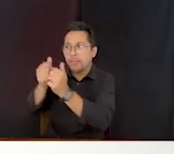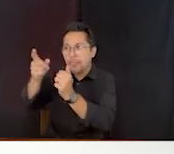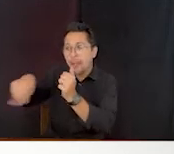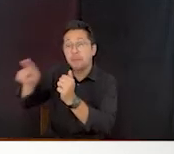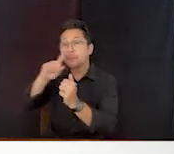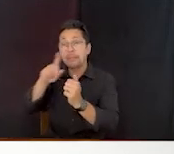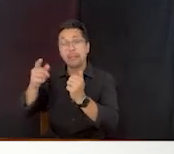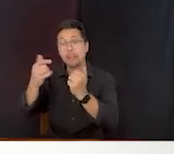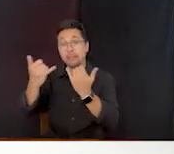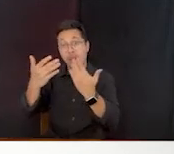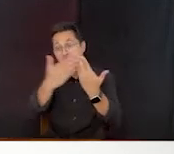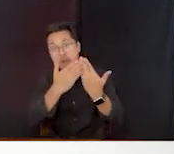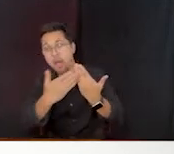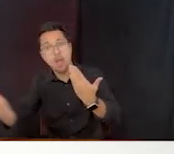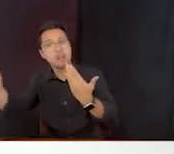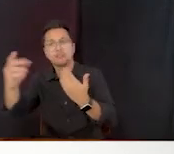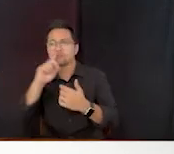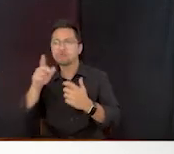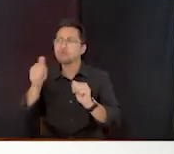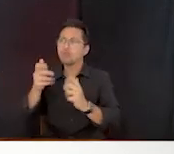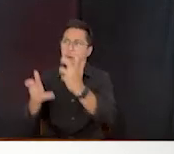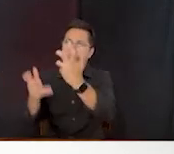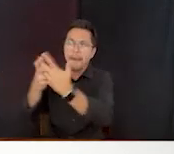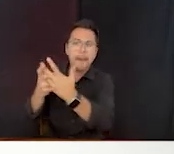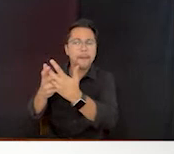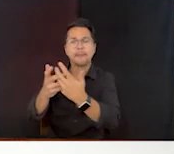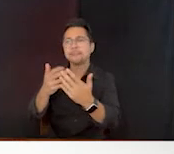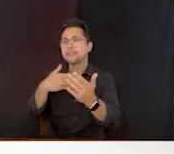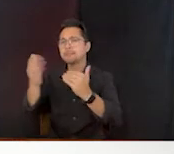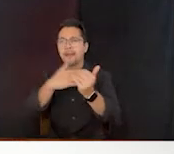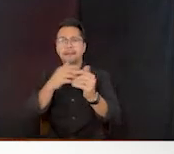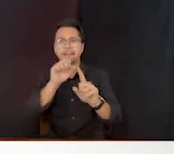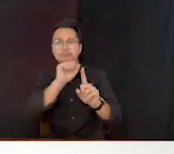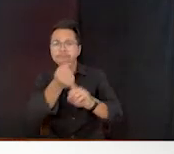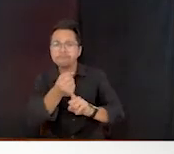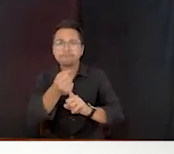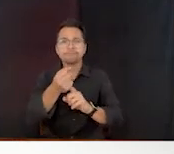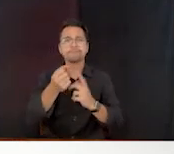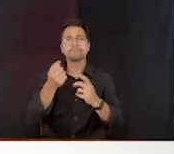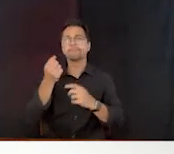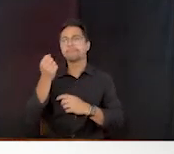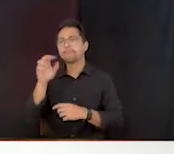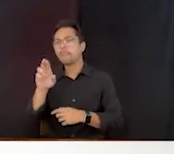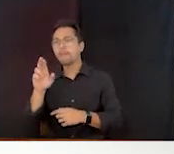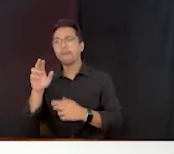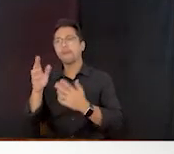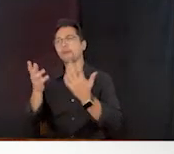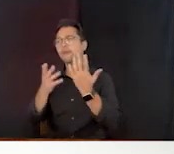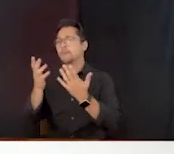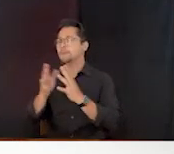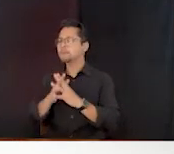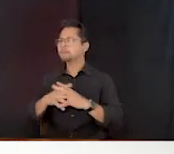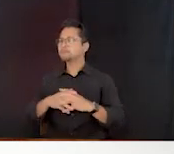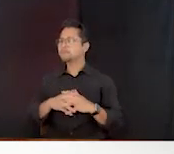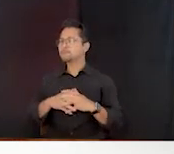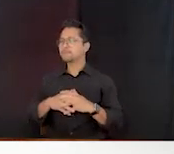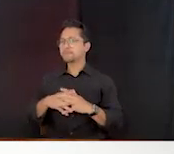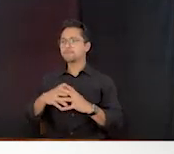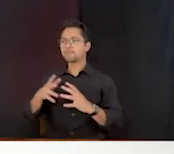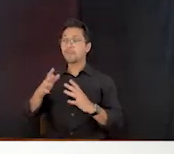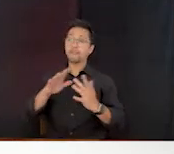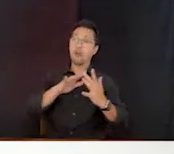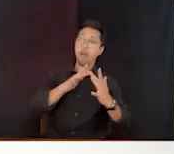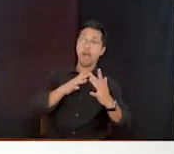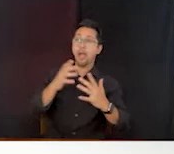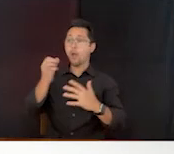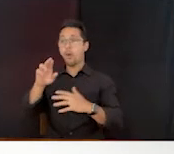important to make sure that you're adaptable, whether that's in certain social situations or if that's in the if that's in the online or